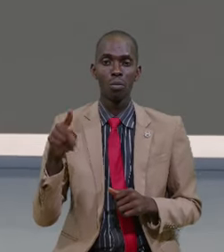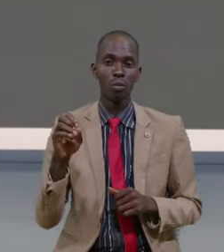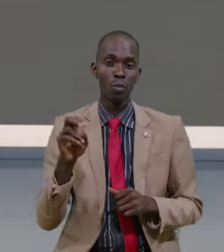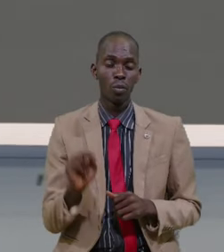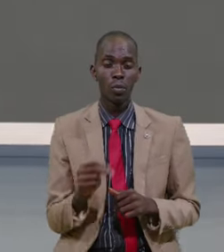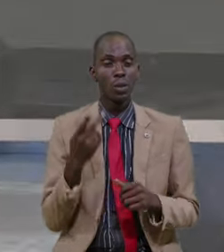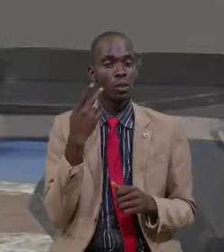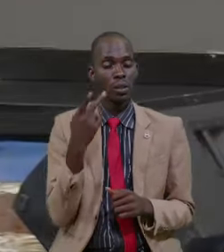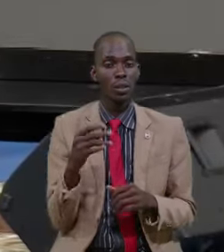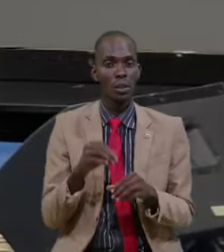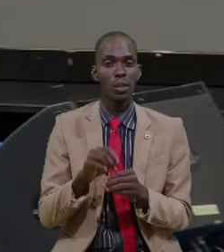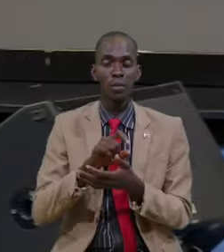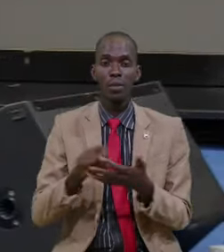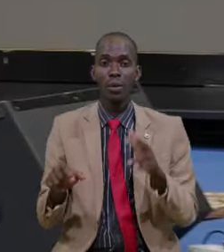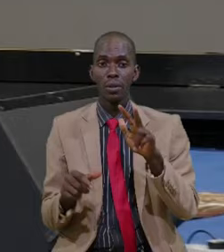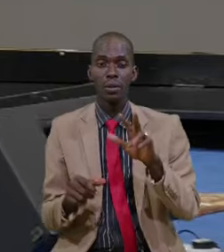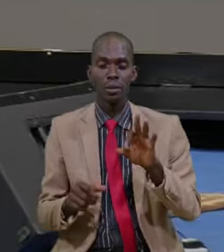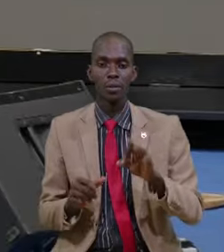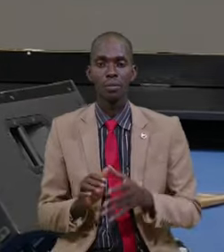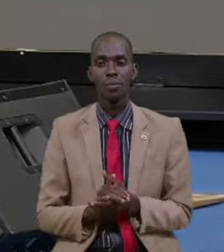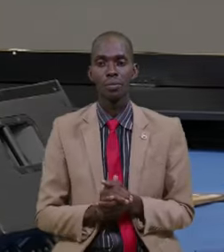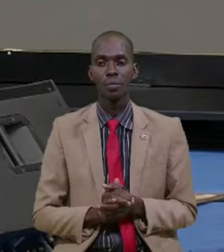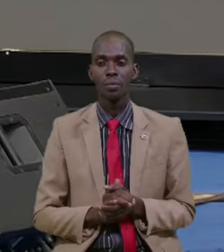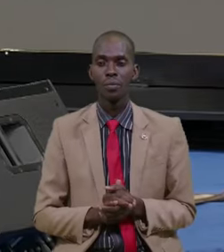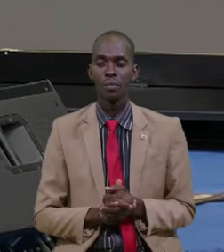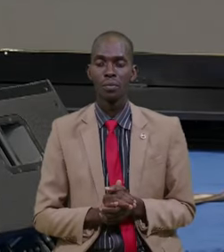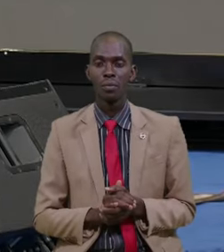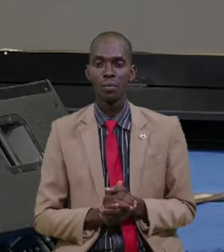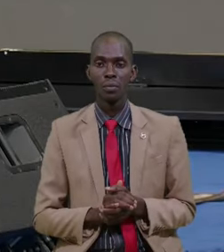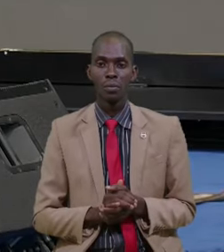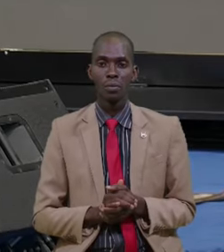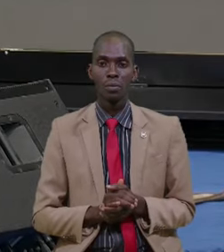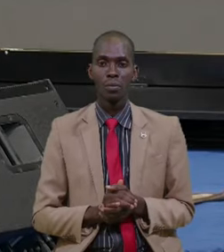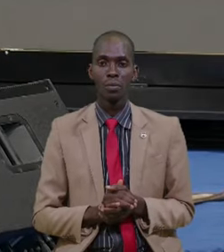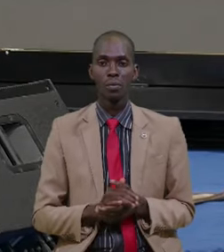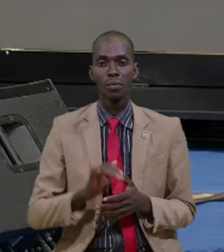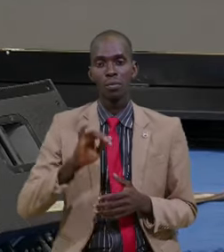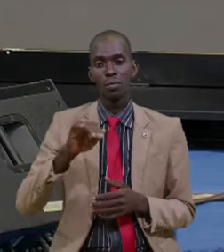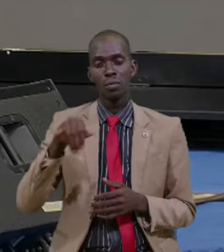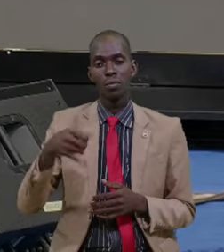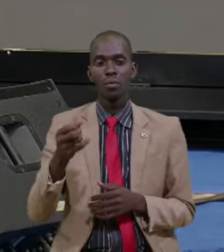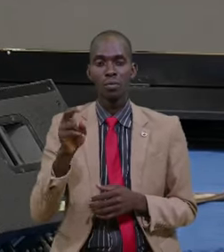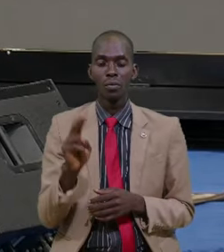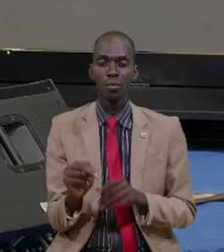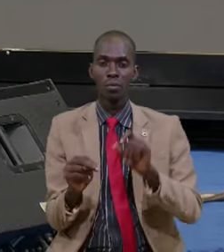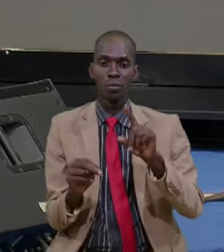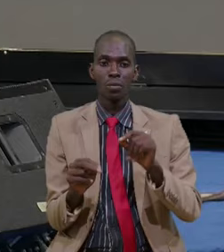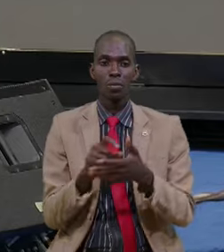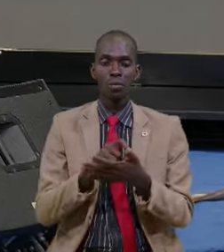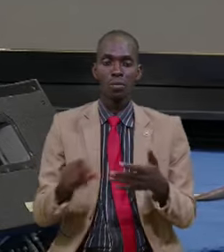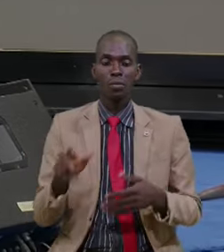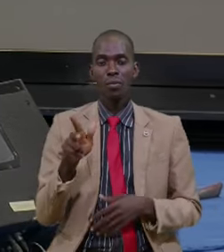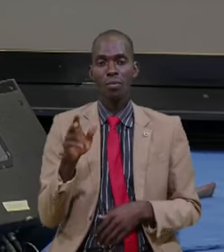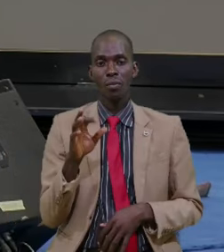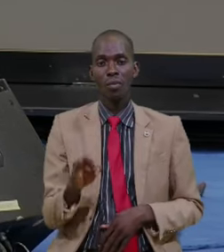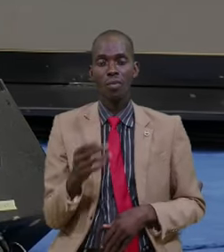in verse 39 of chapter 11 of John, it says, Jesus said,